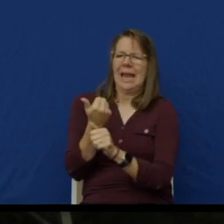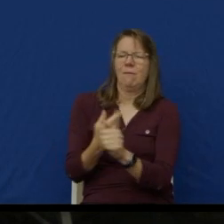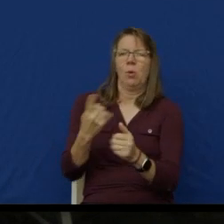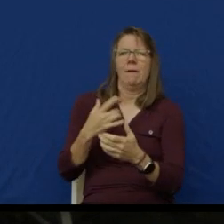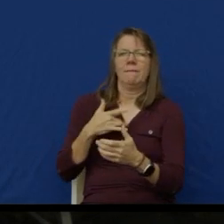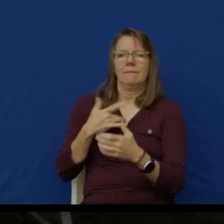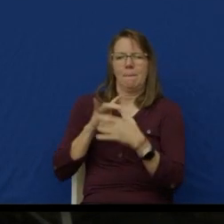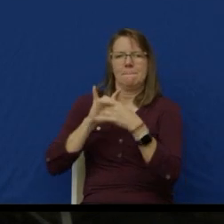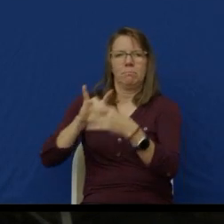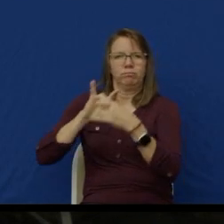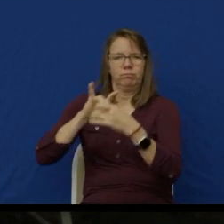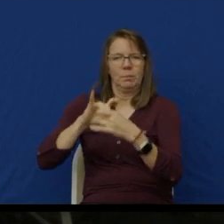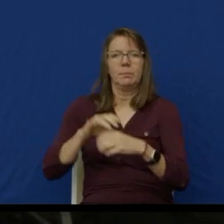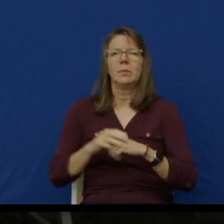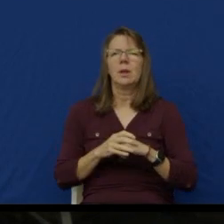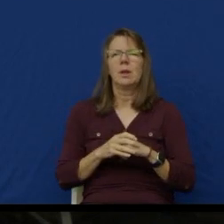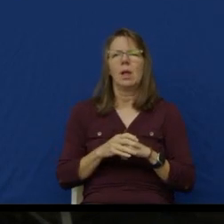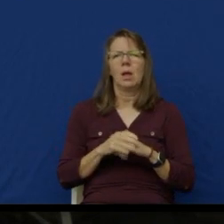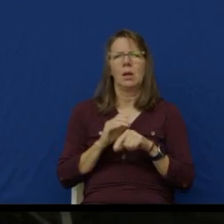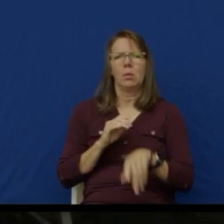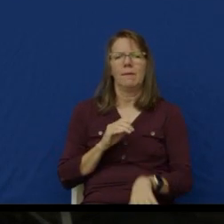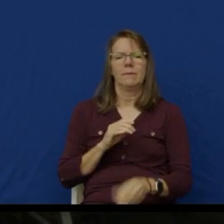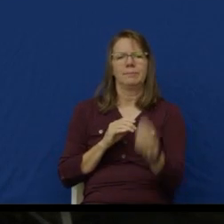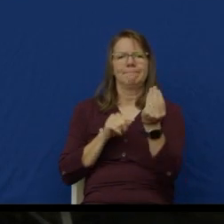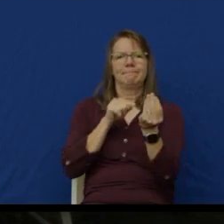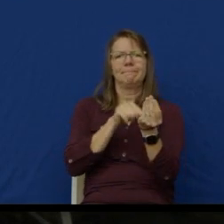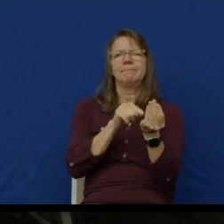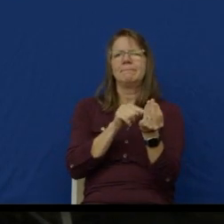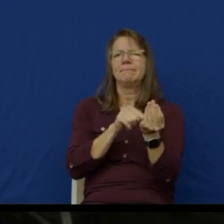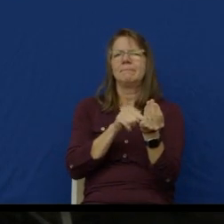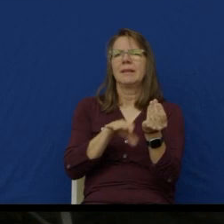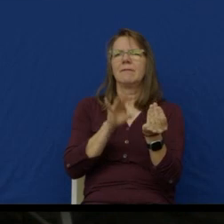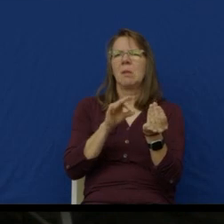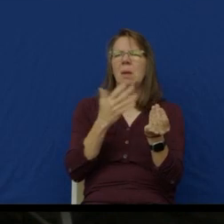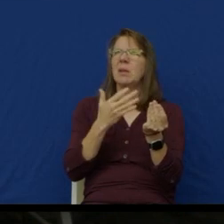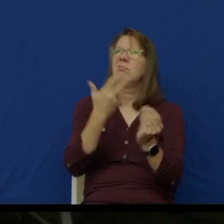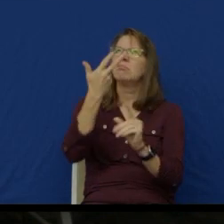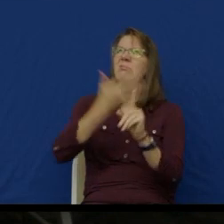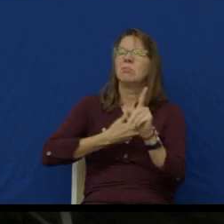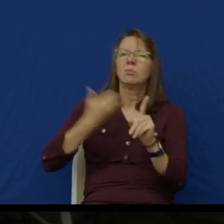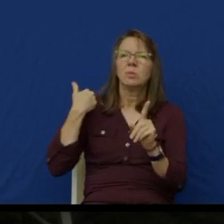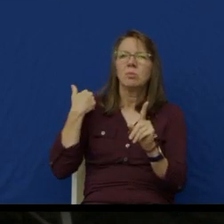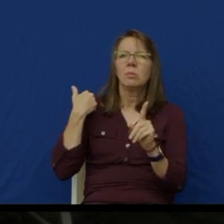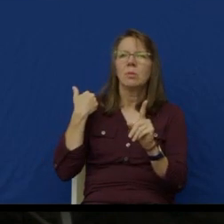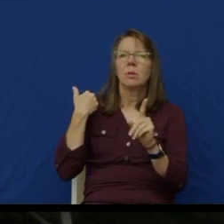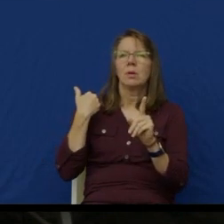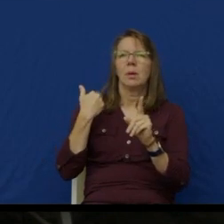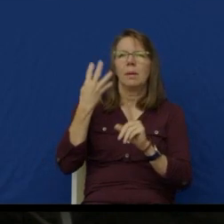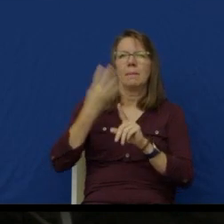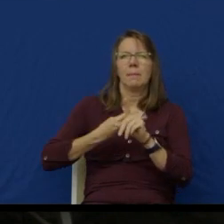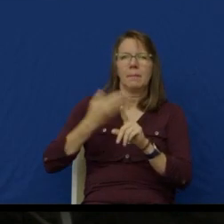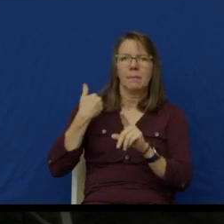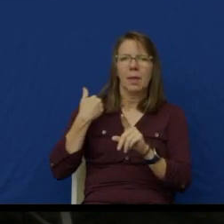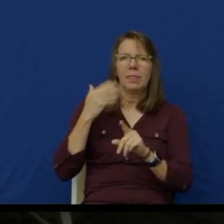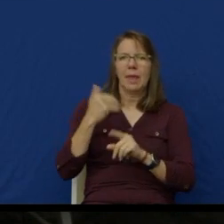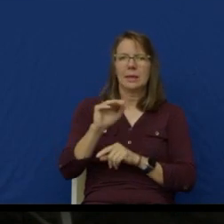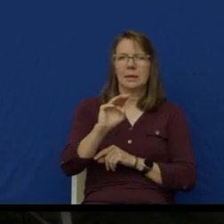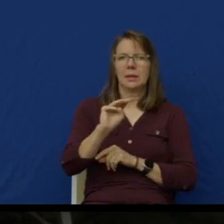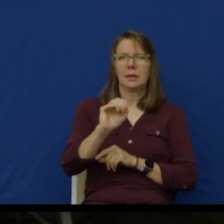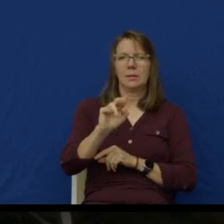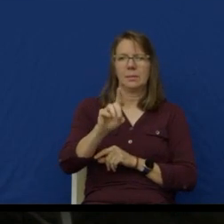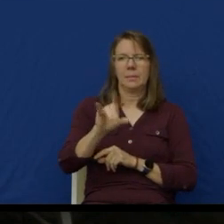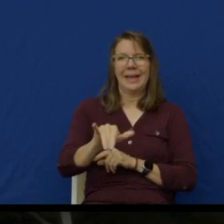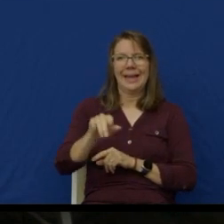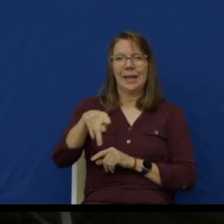about 3 or 4 months ago. We were well into Mandy Perez's tenure as